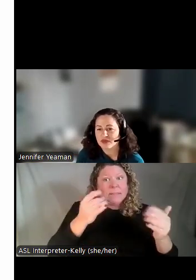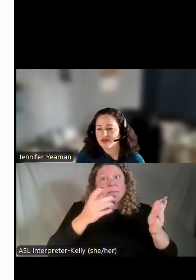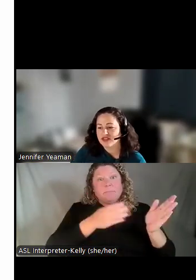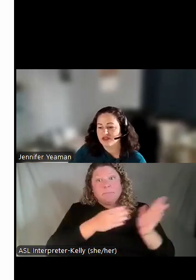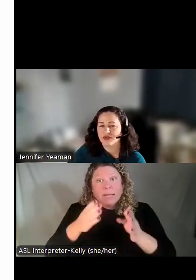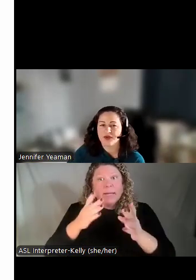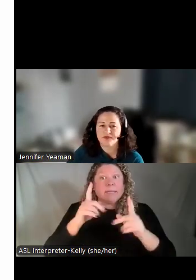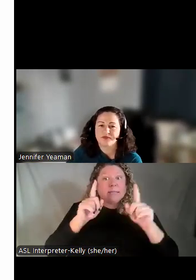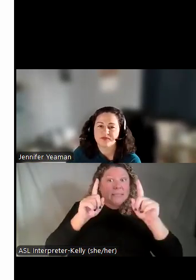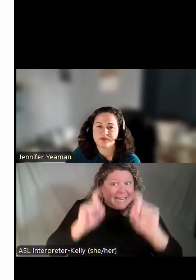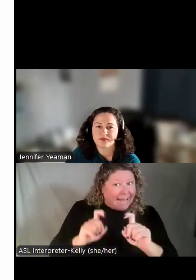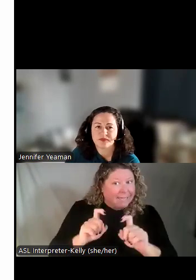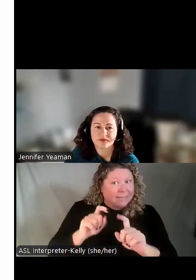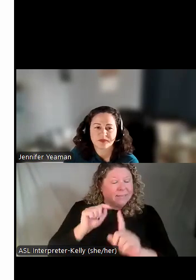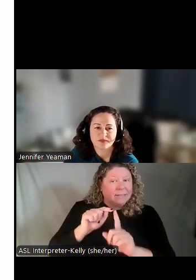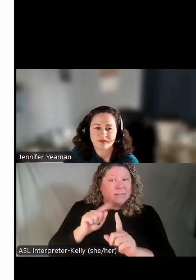things before moving it to the floor.